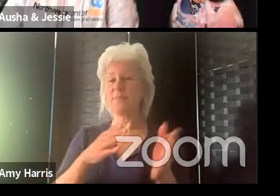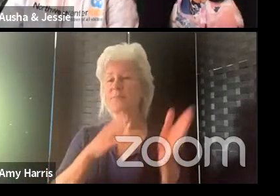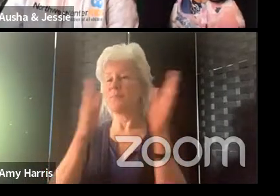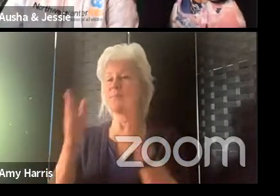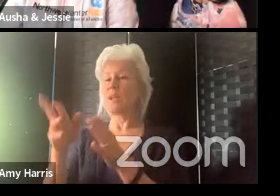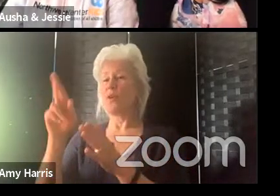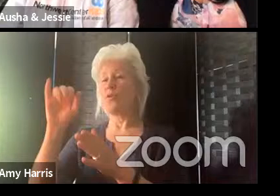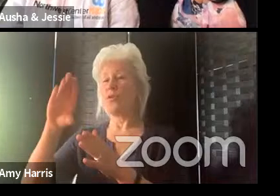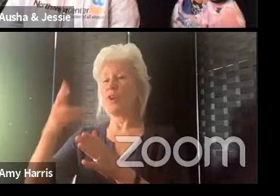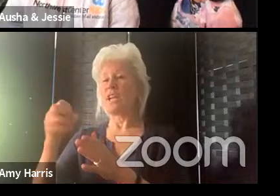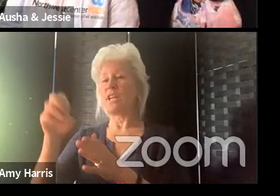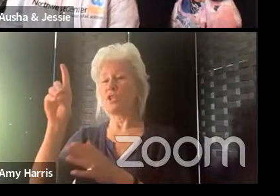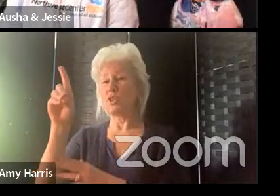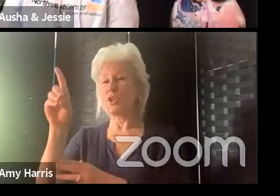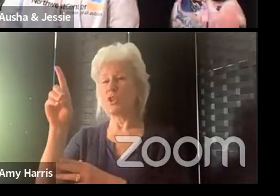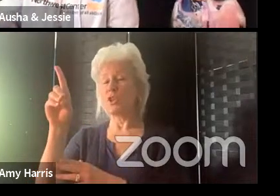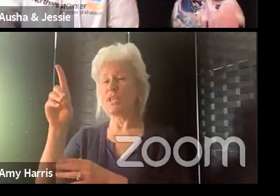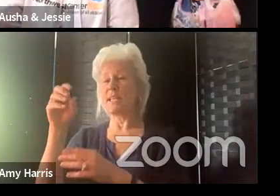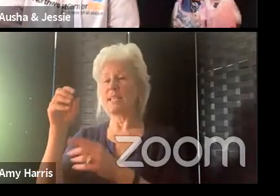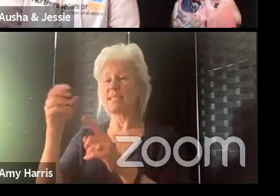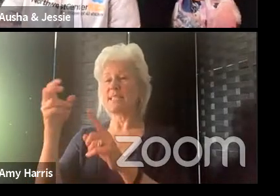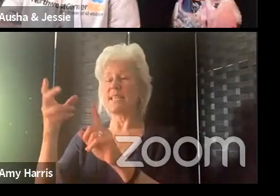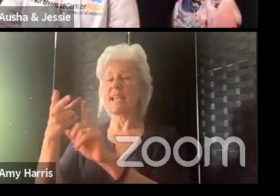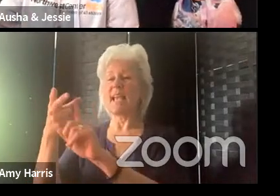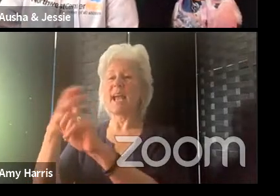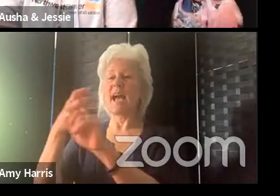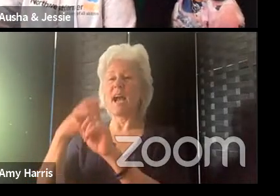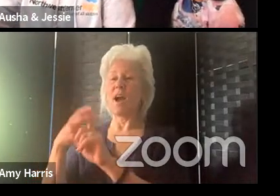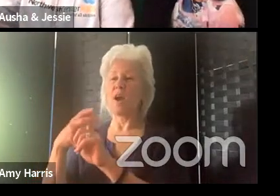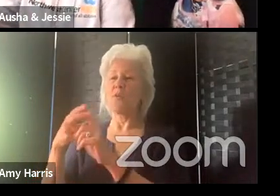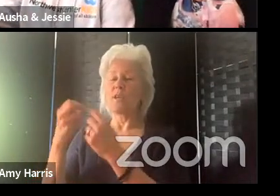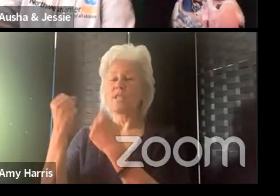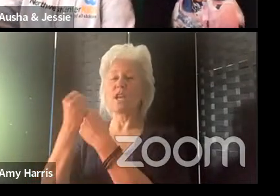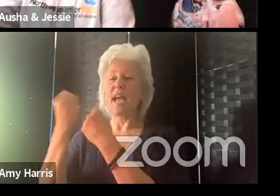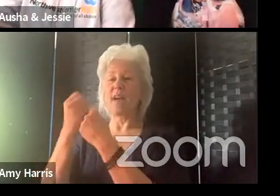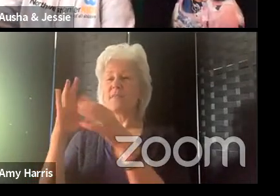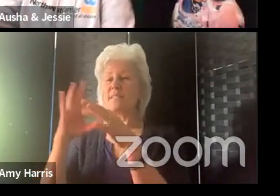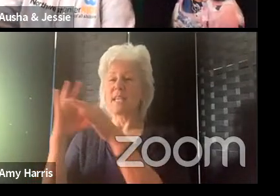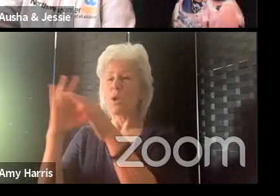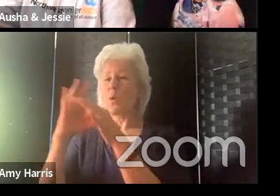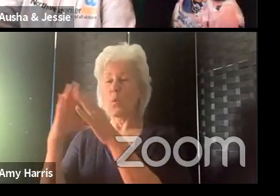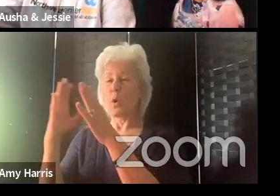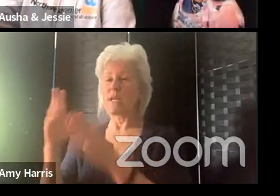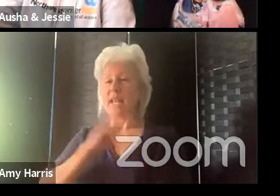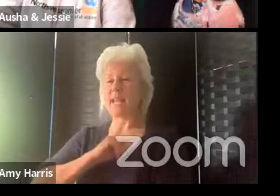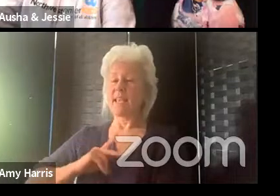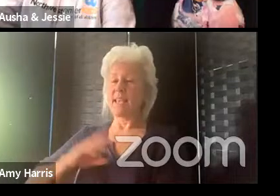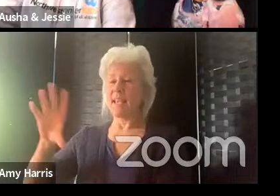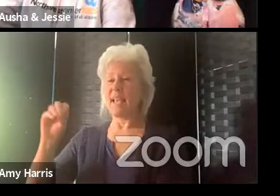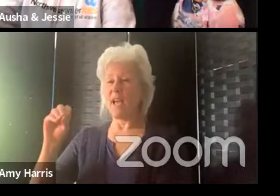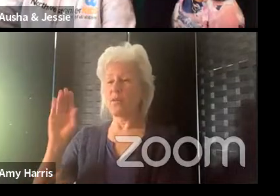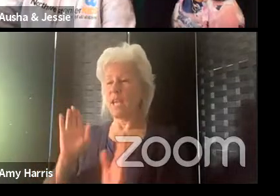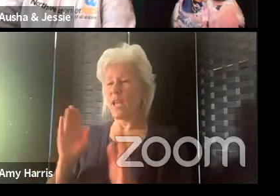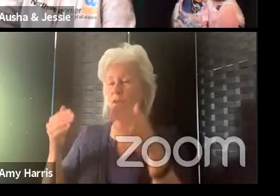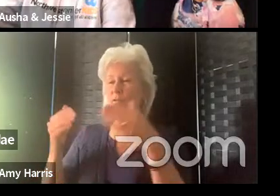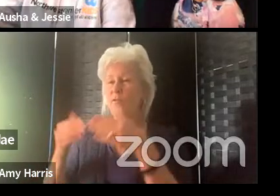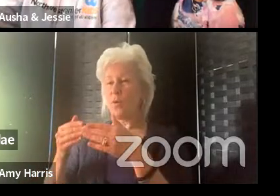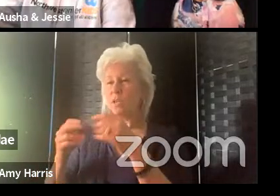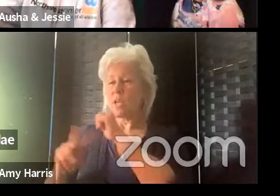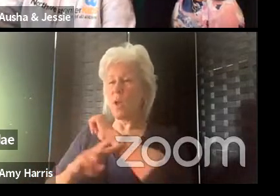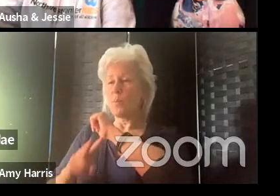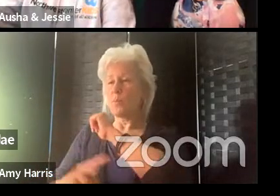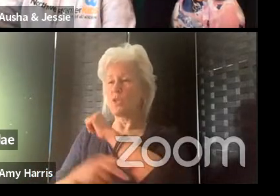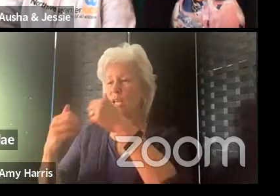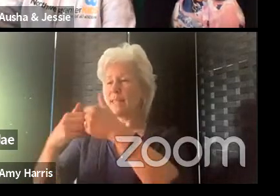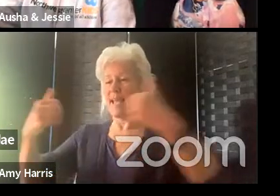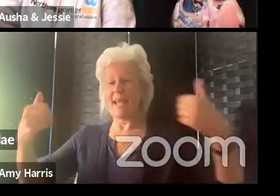Richard is the outreach and advocacy coordinator for the Arc of King County. In his work, he focuses on bridging the education gap for people who are